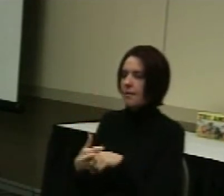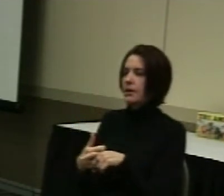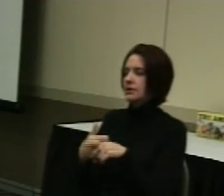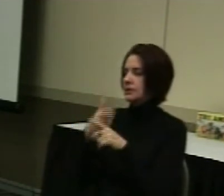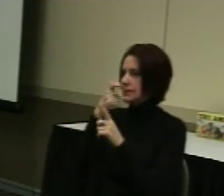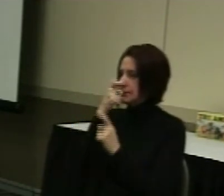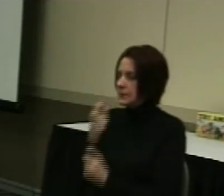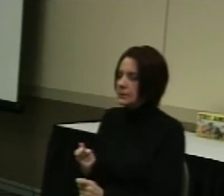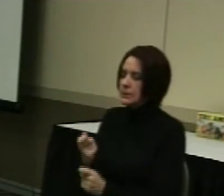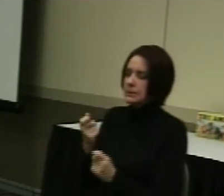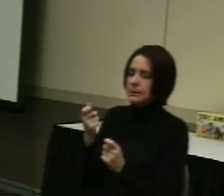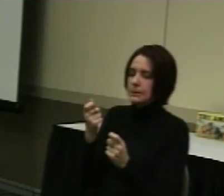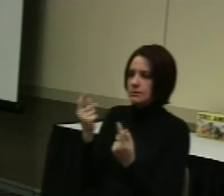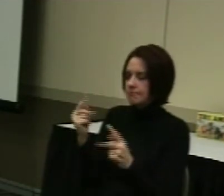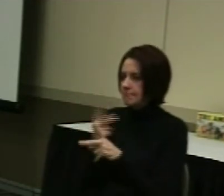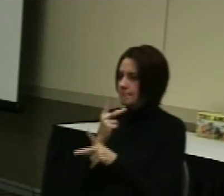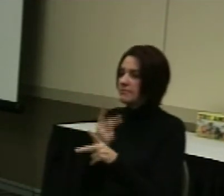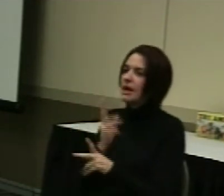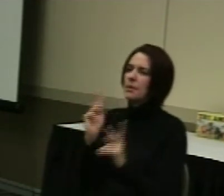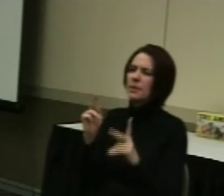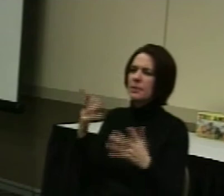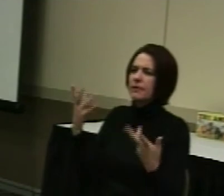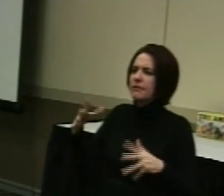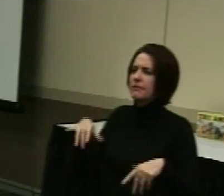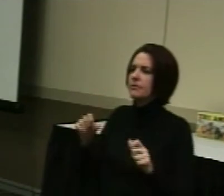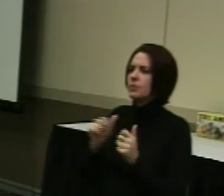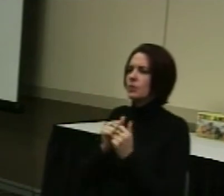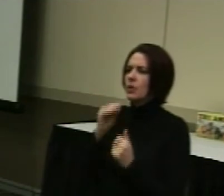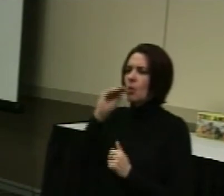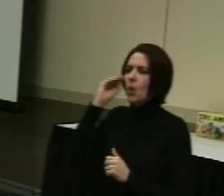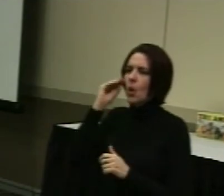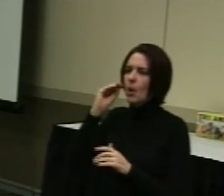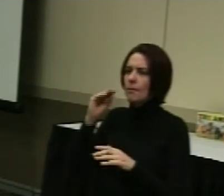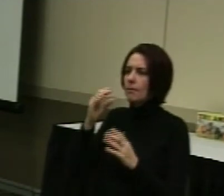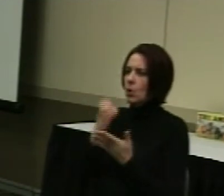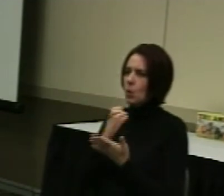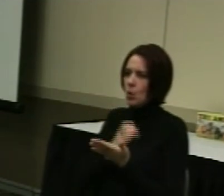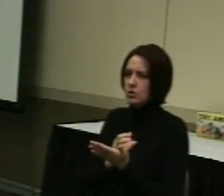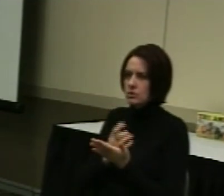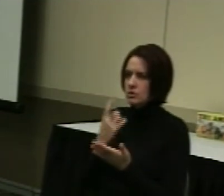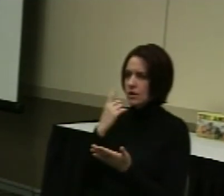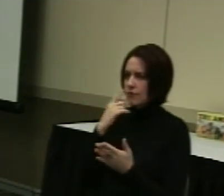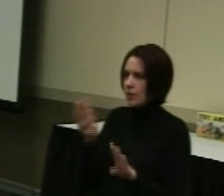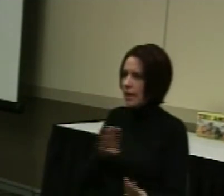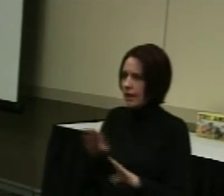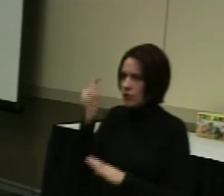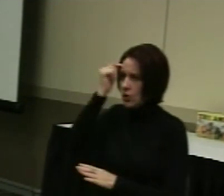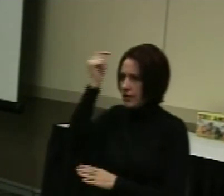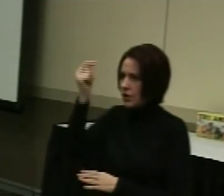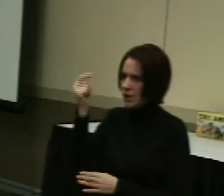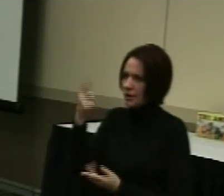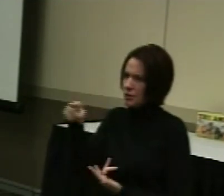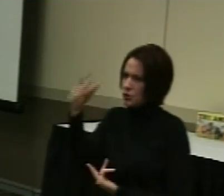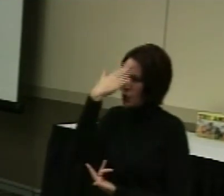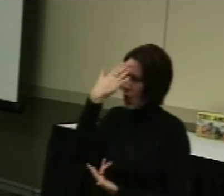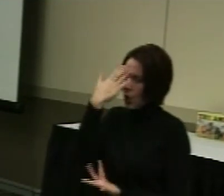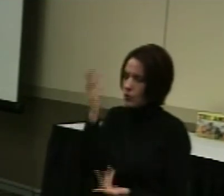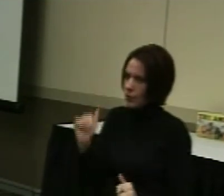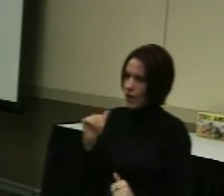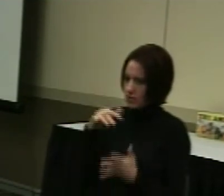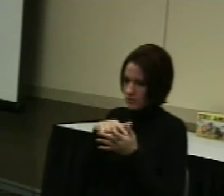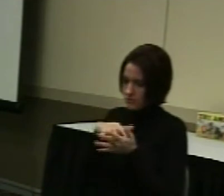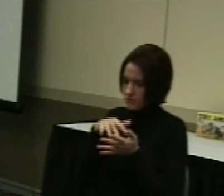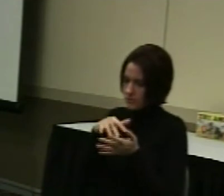and fascinating, and those of you who have taken whole courses in behavioral theory will know that you could take 3 hours of study on behavioral theory alone, right? But